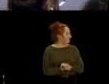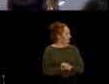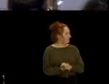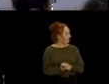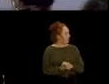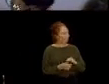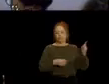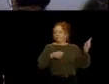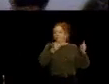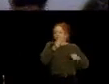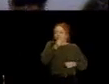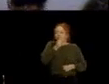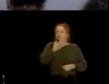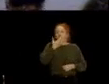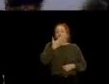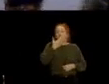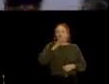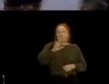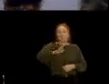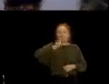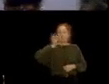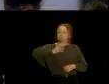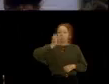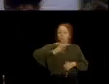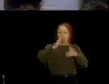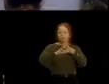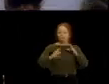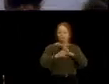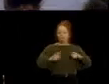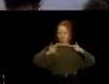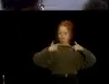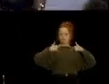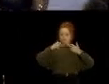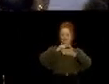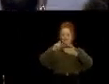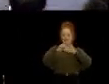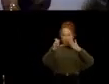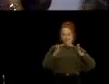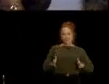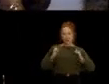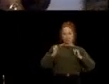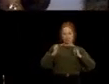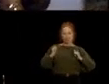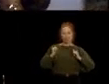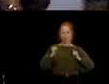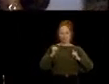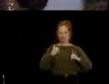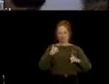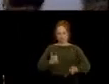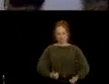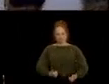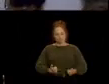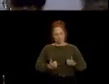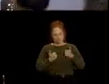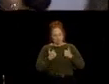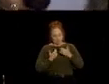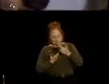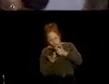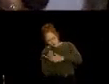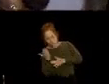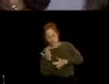amazing story. I too am a writer. I live vicariously through my